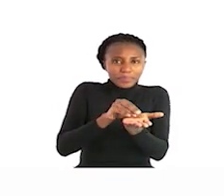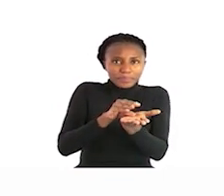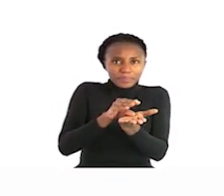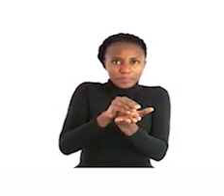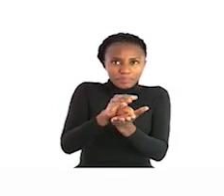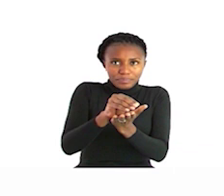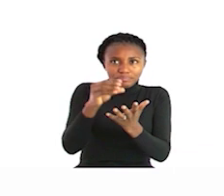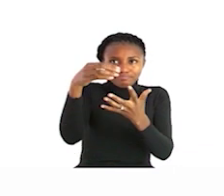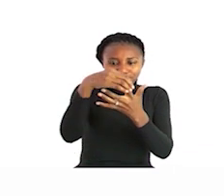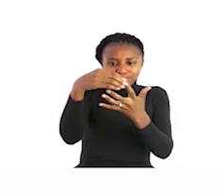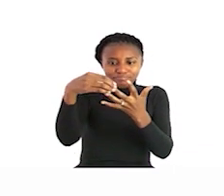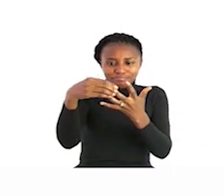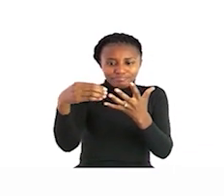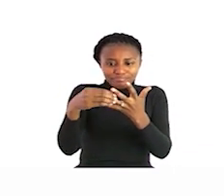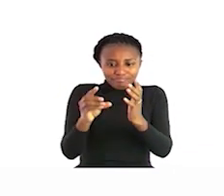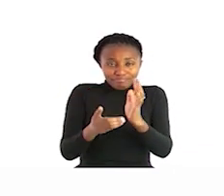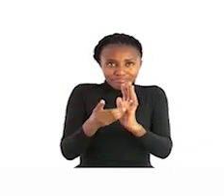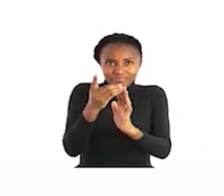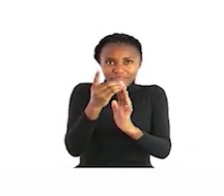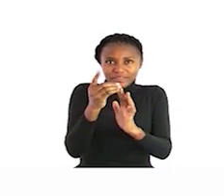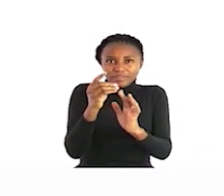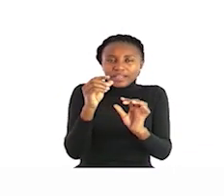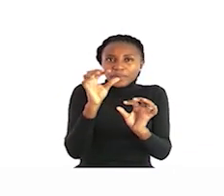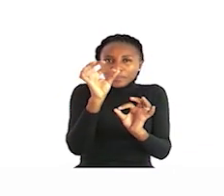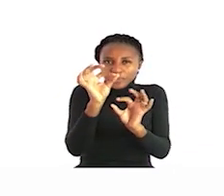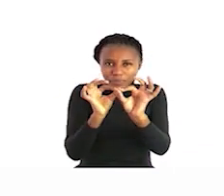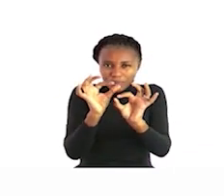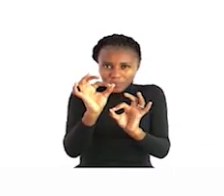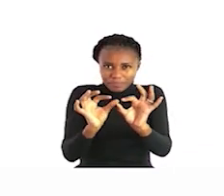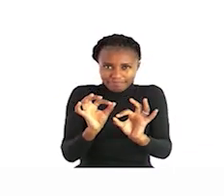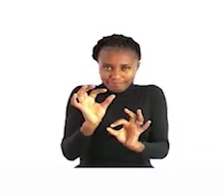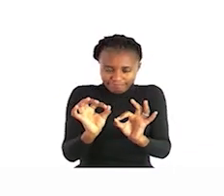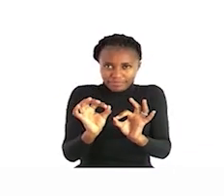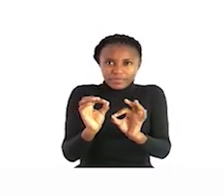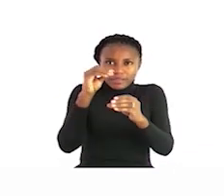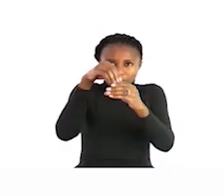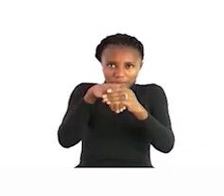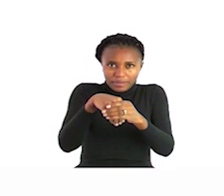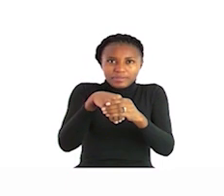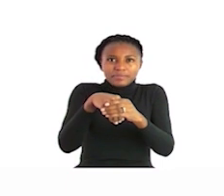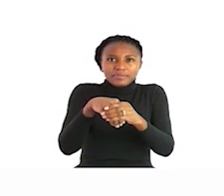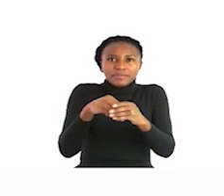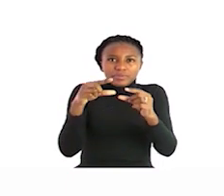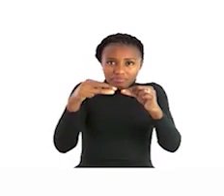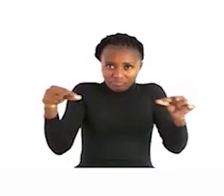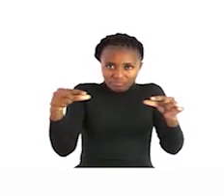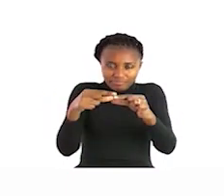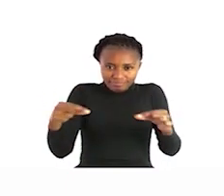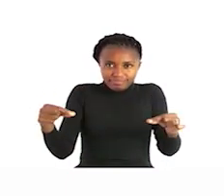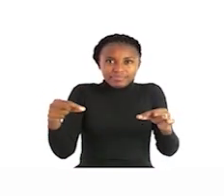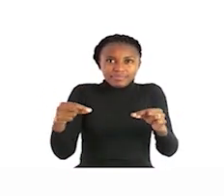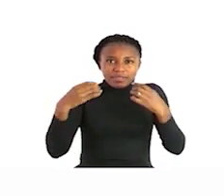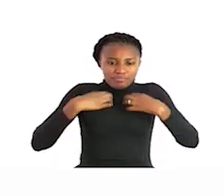is an infectious bacterial disease characterized by the growth of nodules, tubercles, in